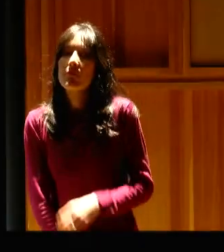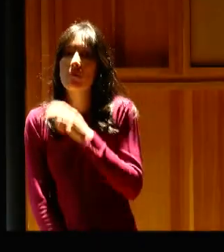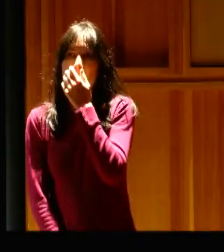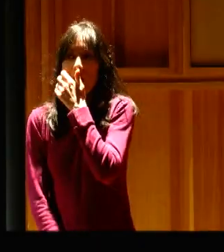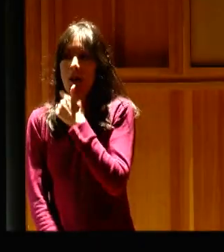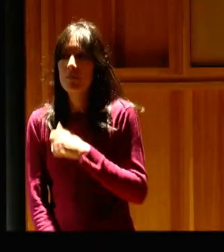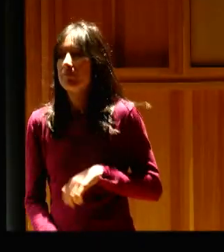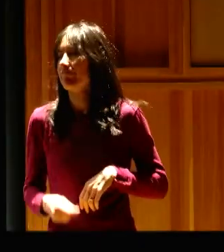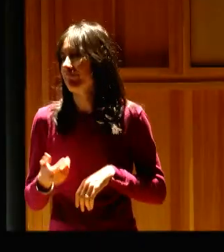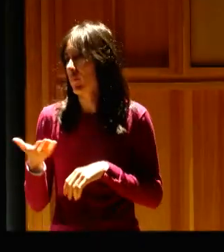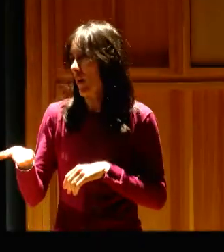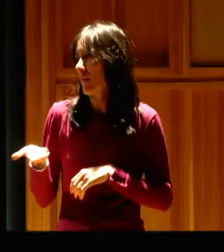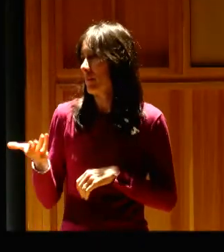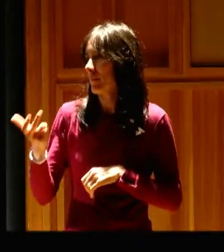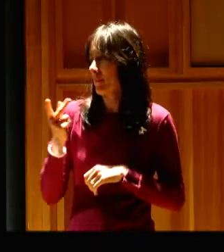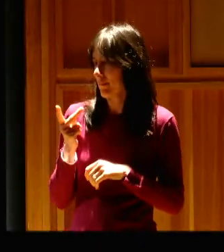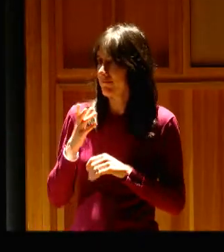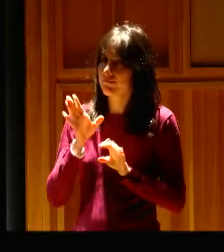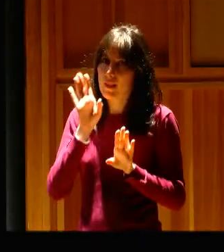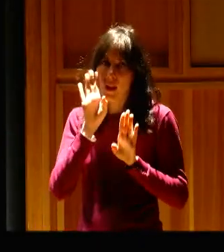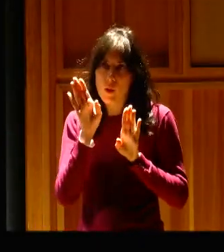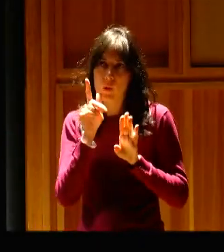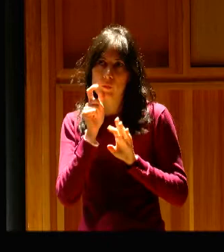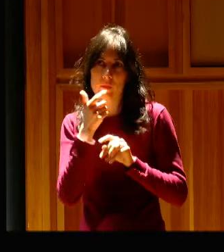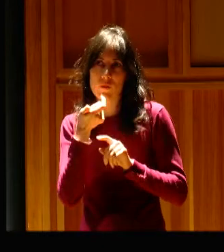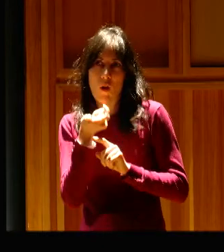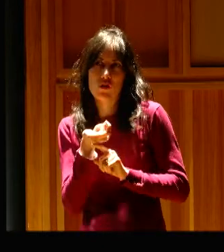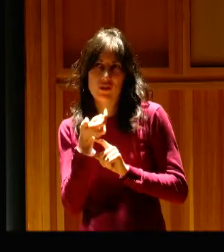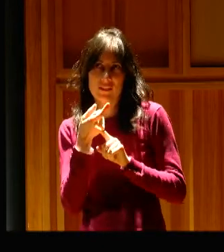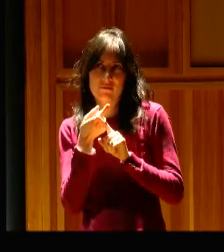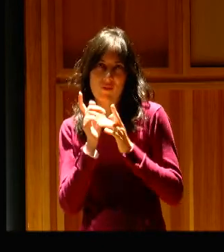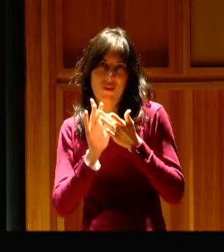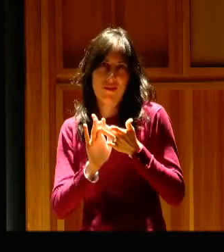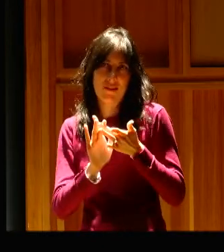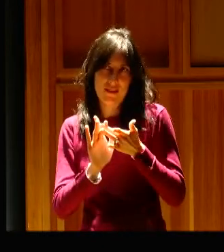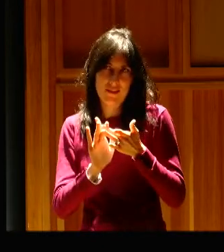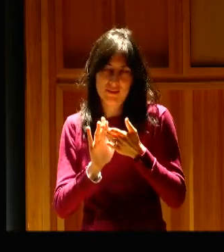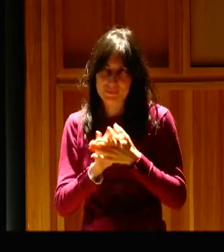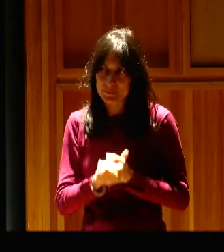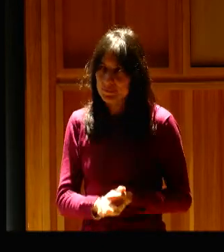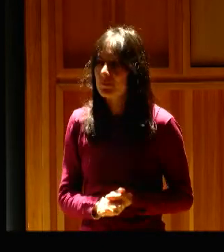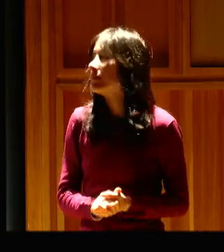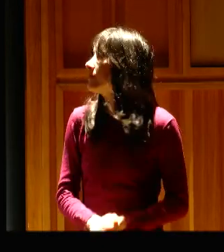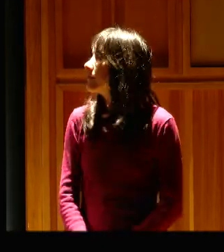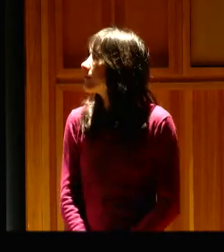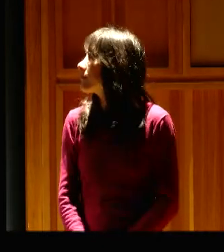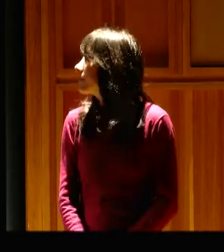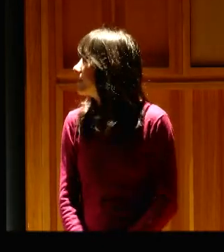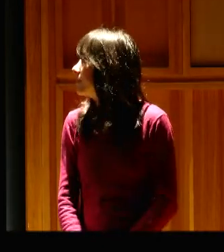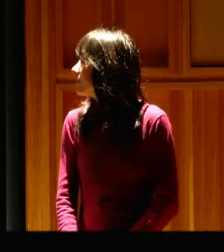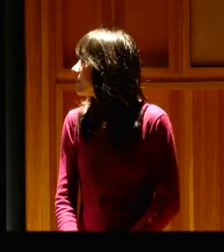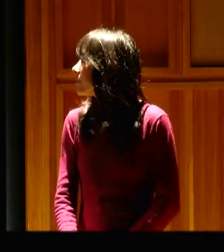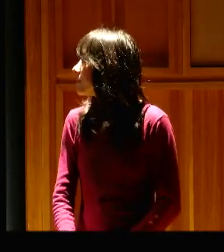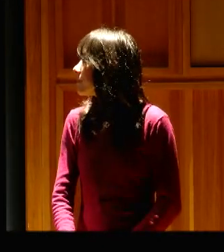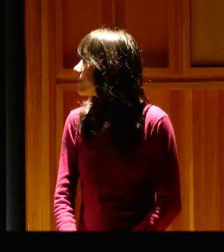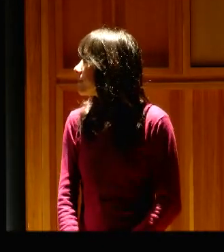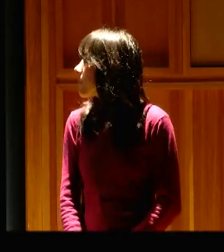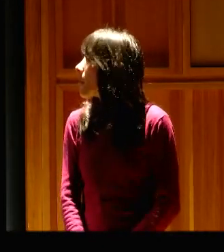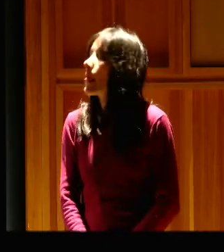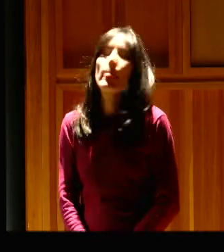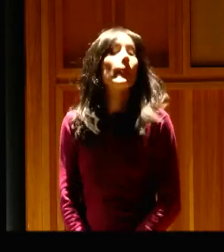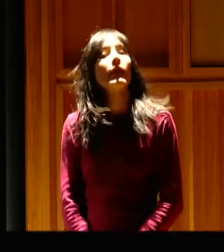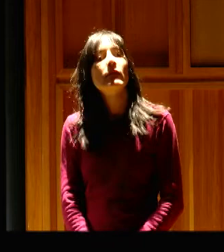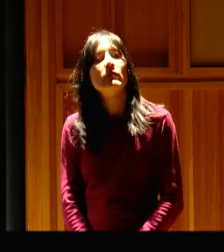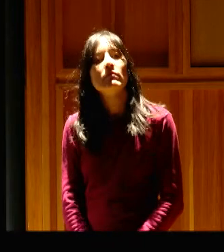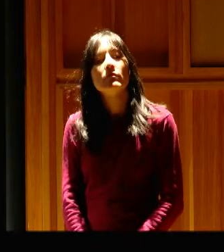Welcome back, and hello again to those watching us around the world via live streaming. We're going to resume our